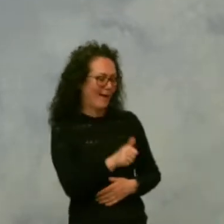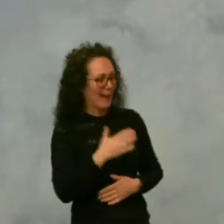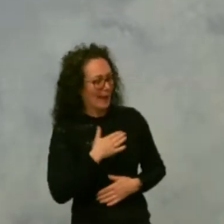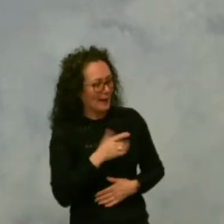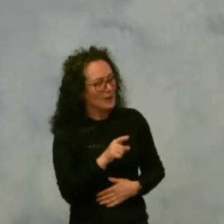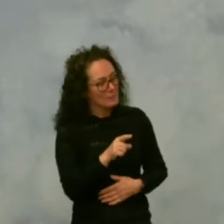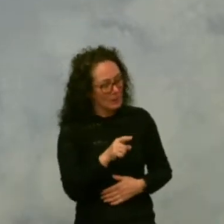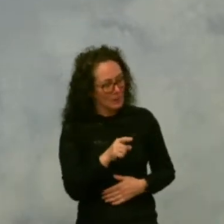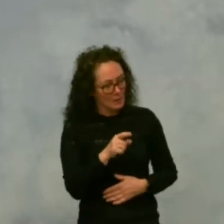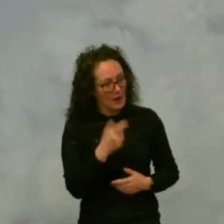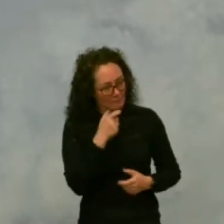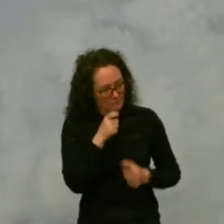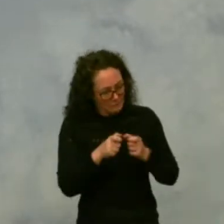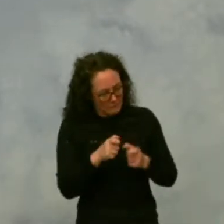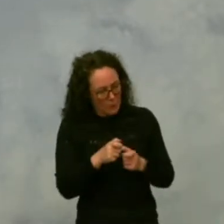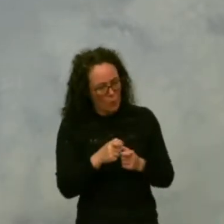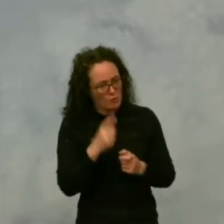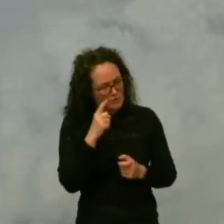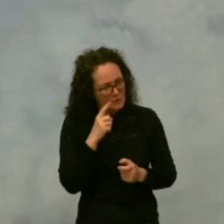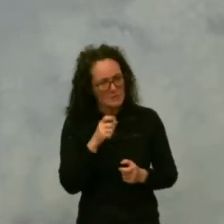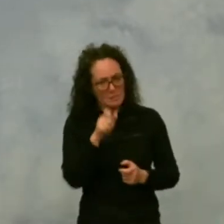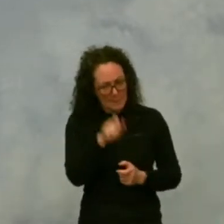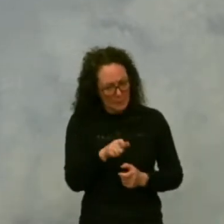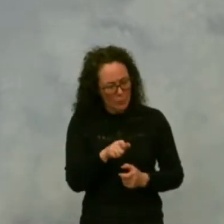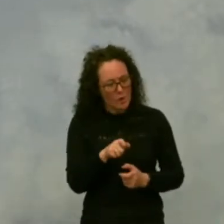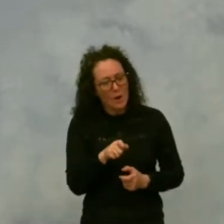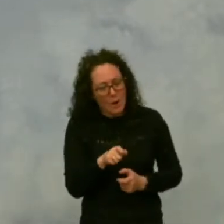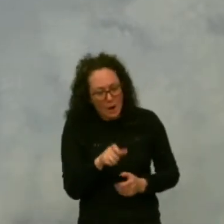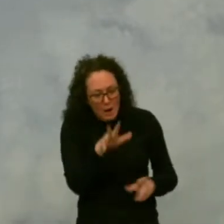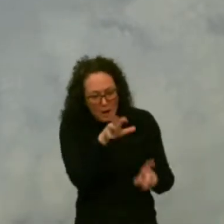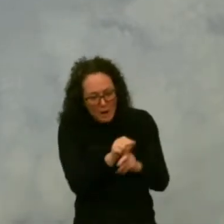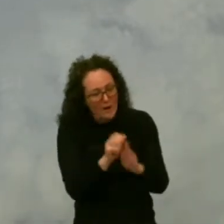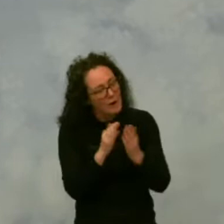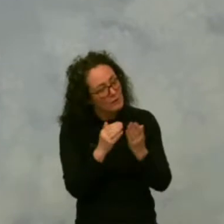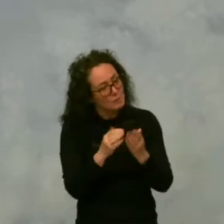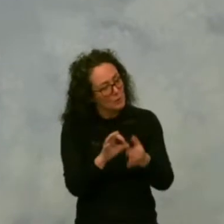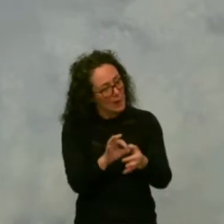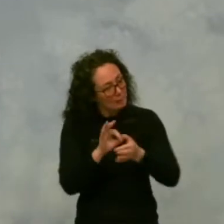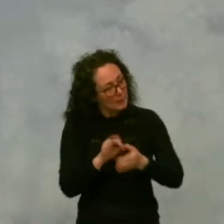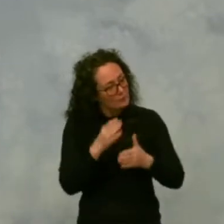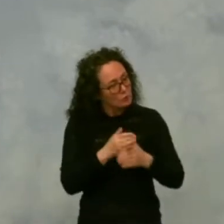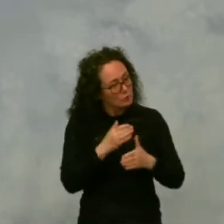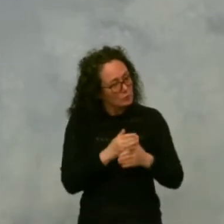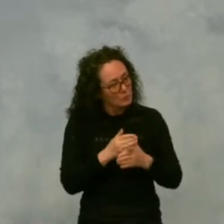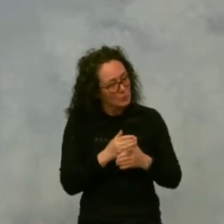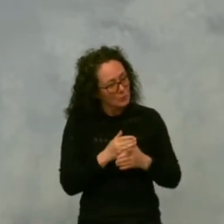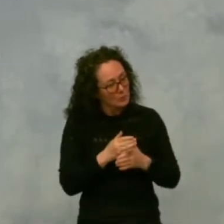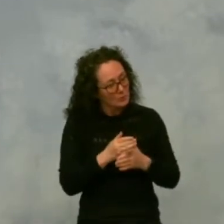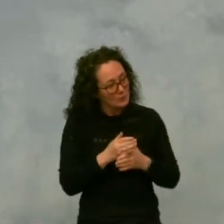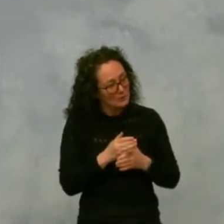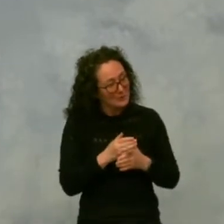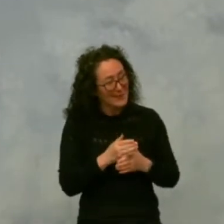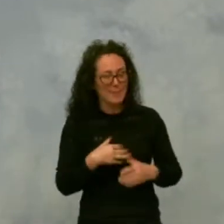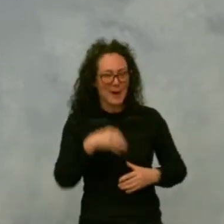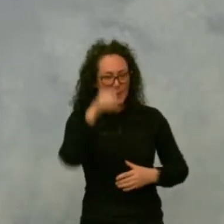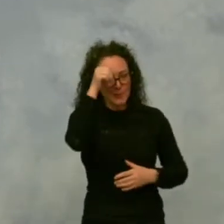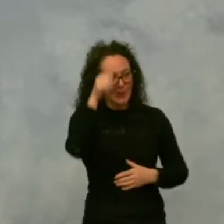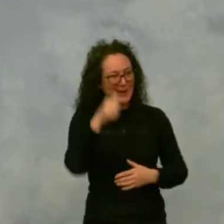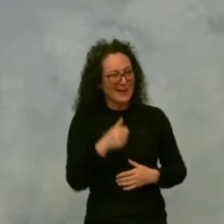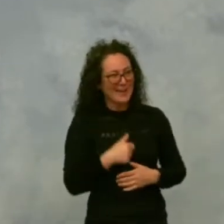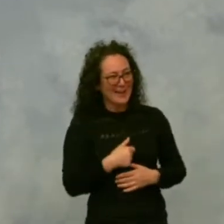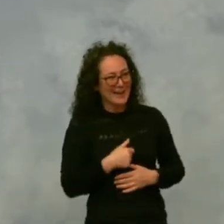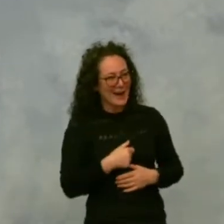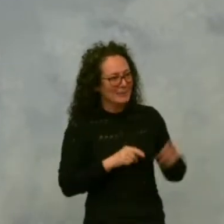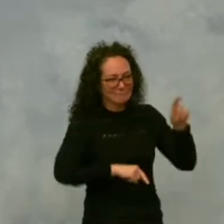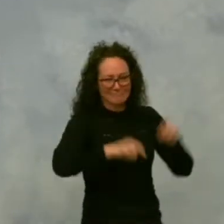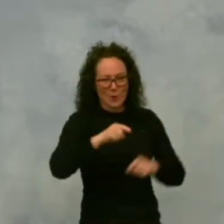the applicants come through from that. But it's a bit like everything else, isn't it? We like information the way that we like it, and what attracts a 21-year-old